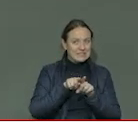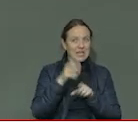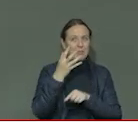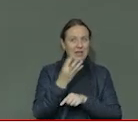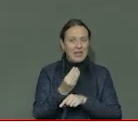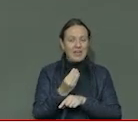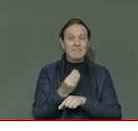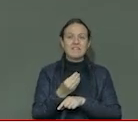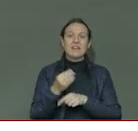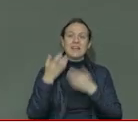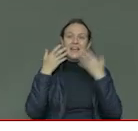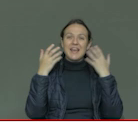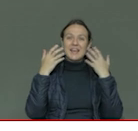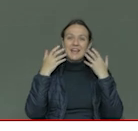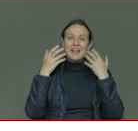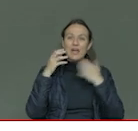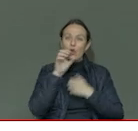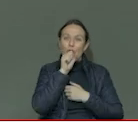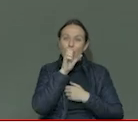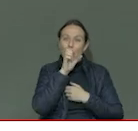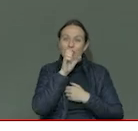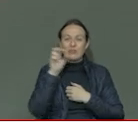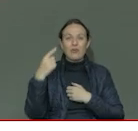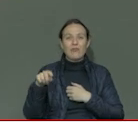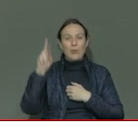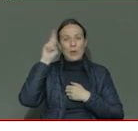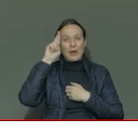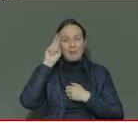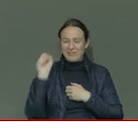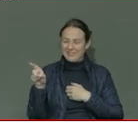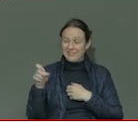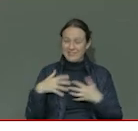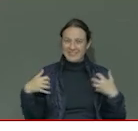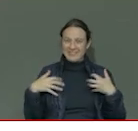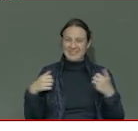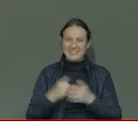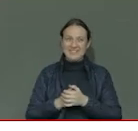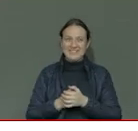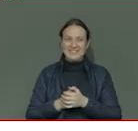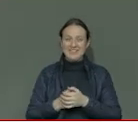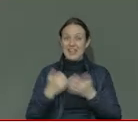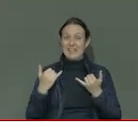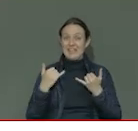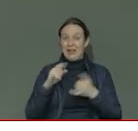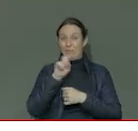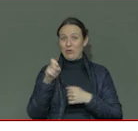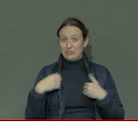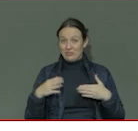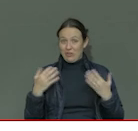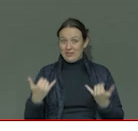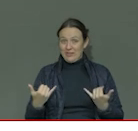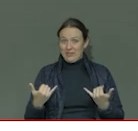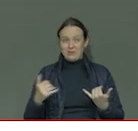cat that reminds him of Richard Parker. Okay, we are not going to go through this question, but you have it with